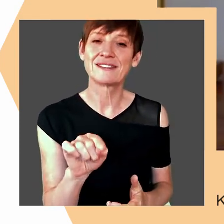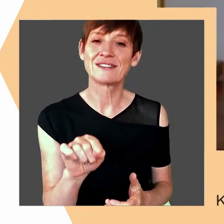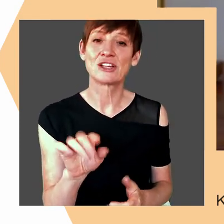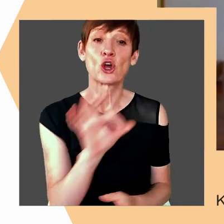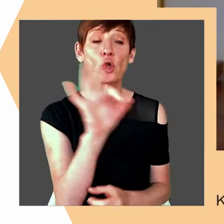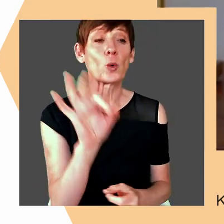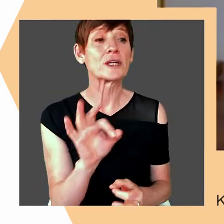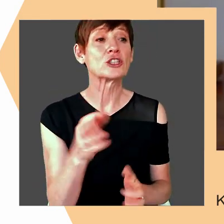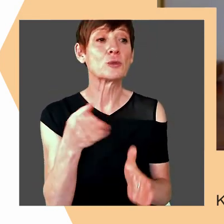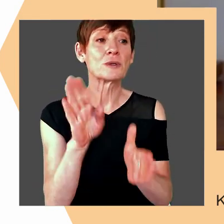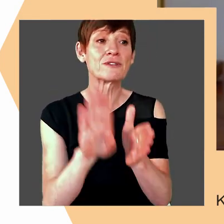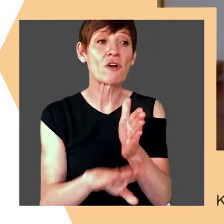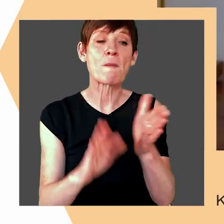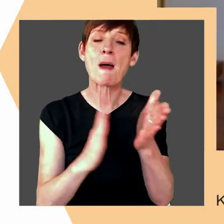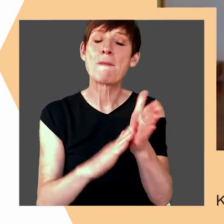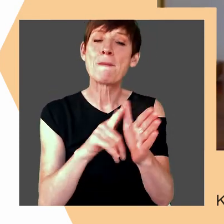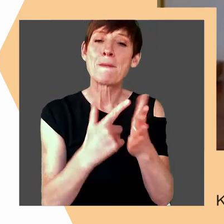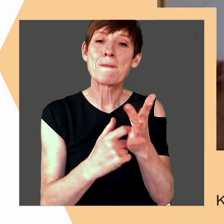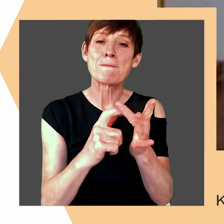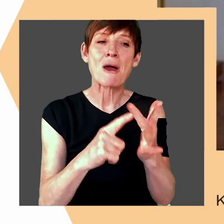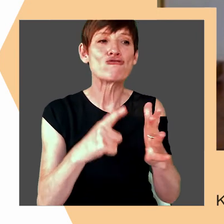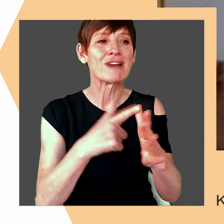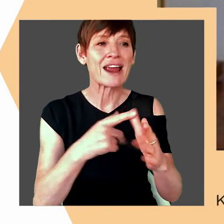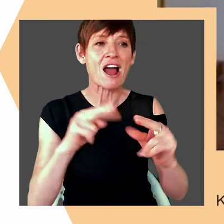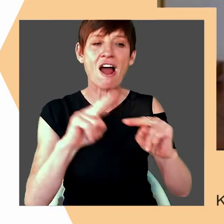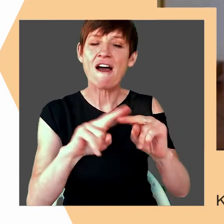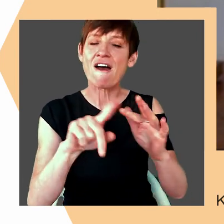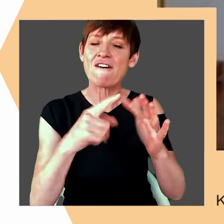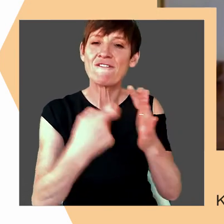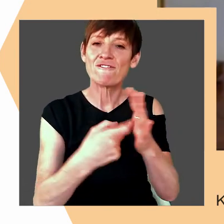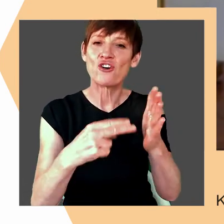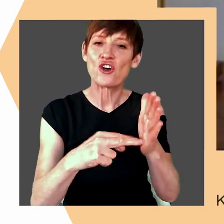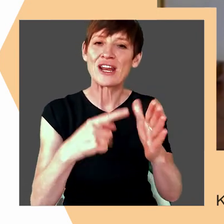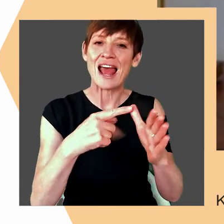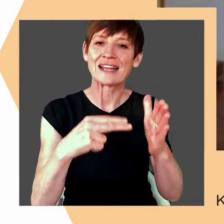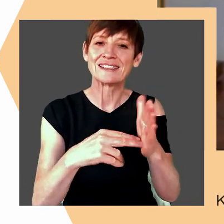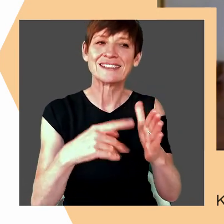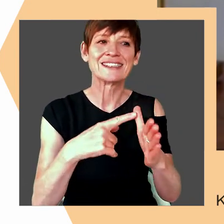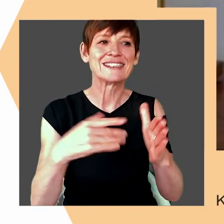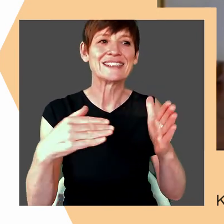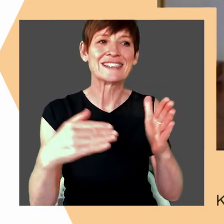who has graduated in the MA in graphic design and art direction.